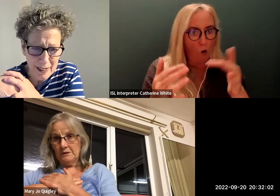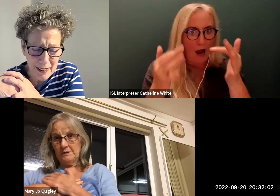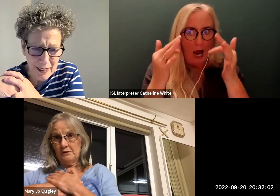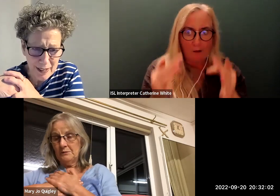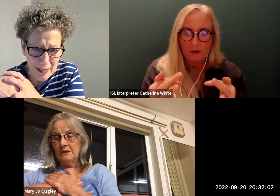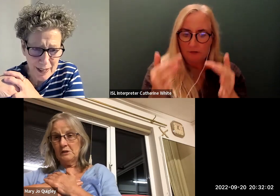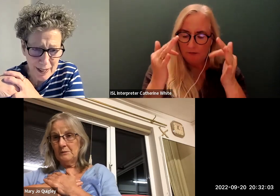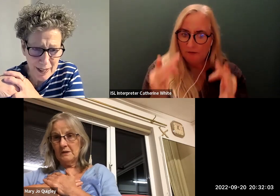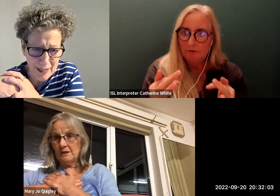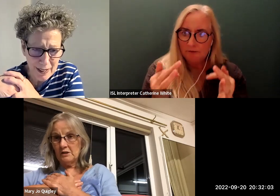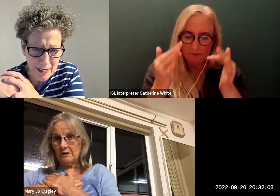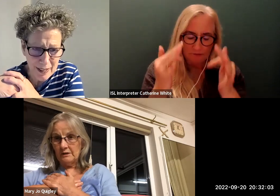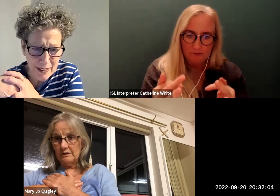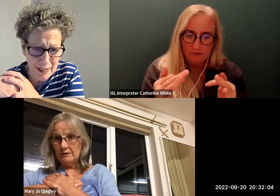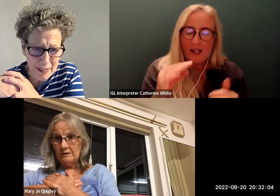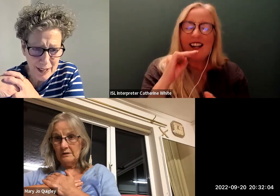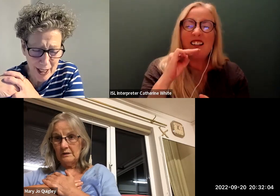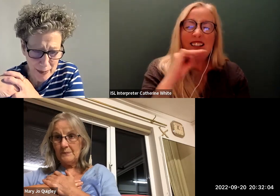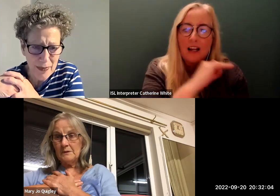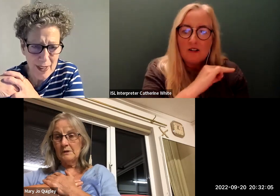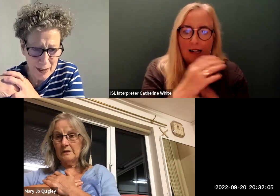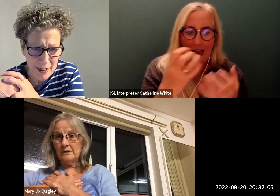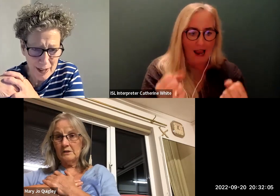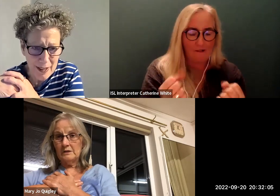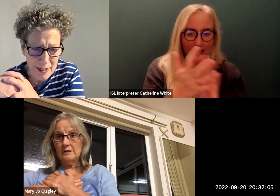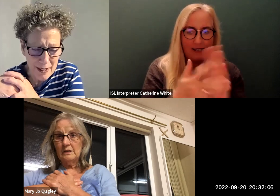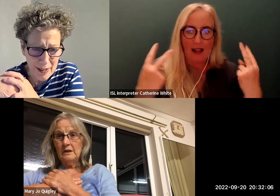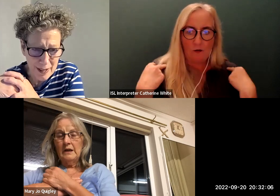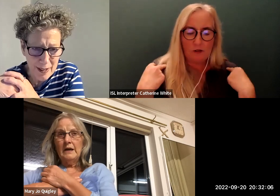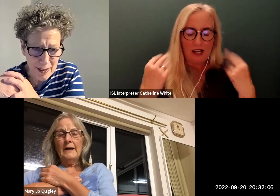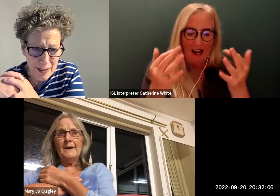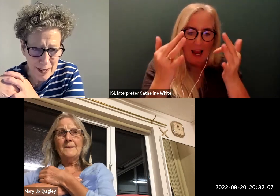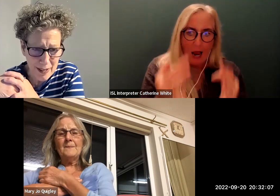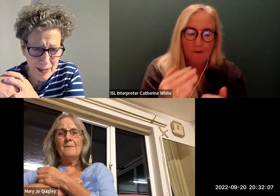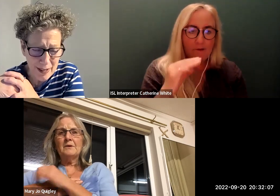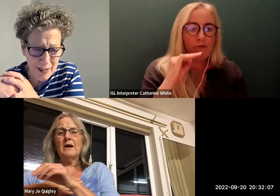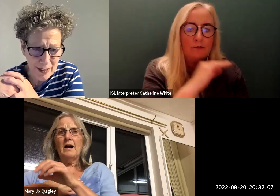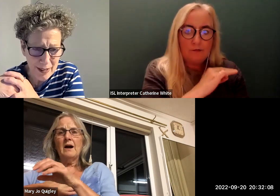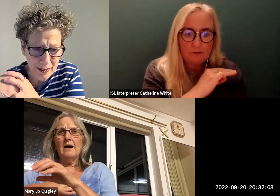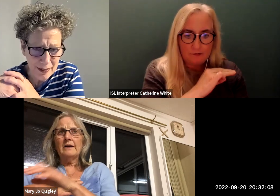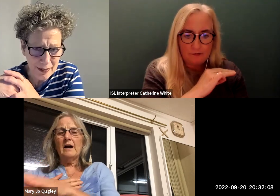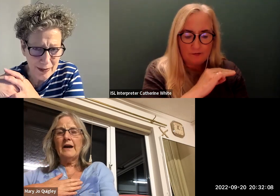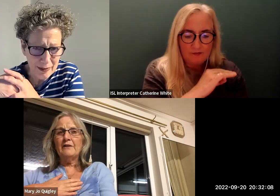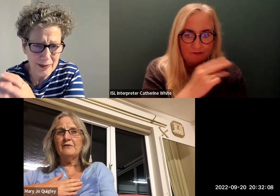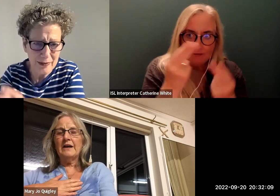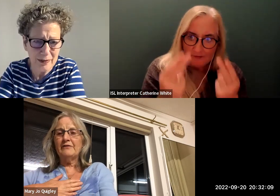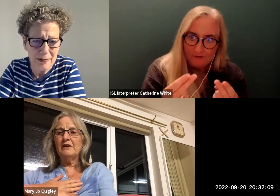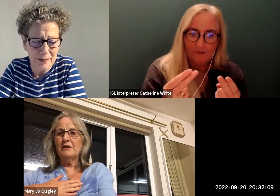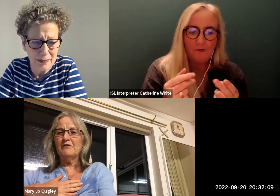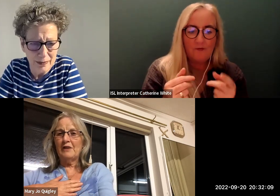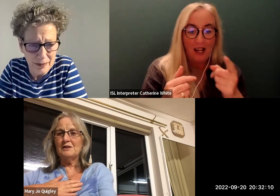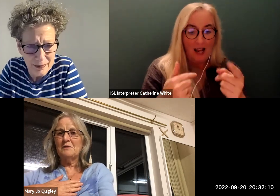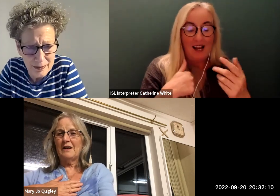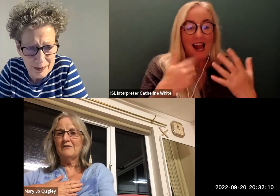I would consider to be essential. Absolutely essential. But like, I have